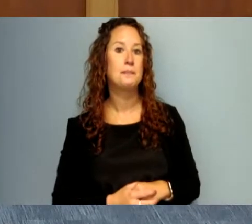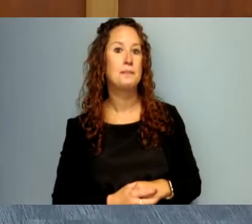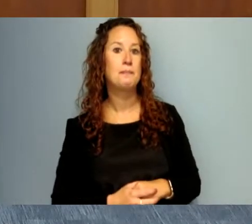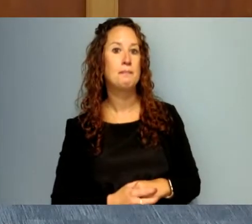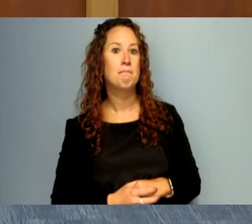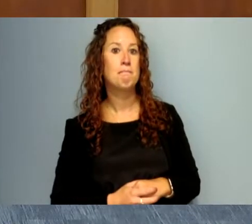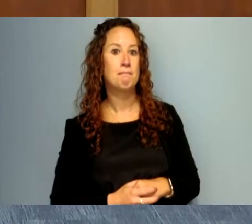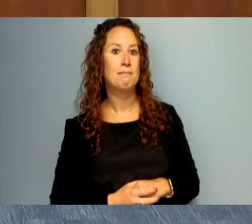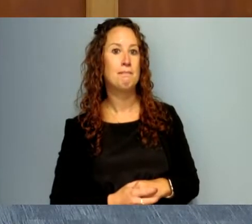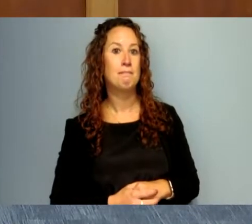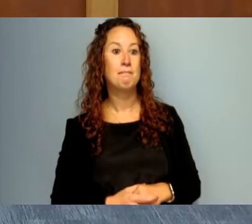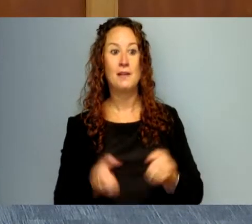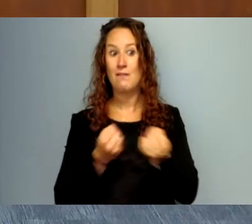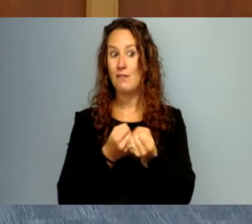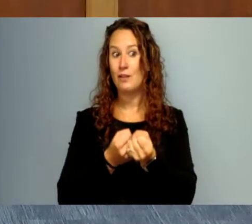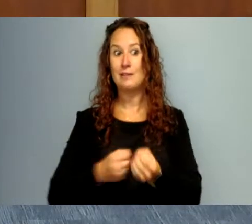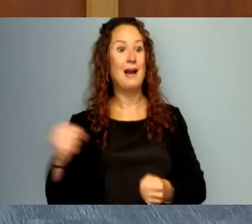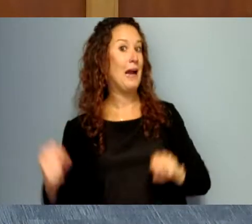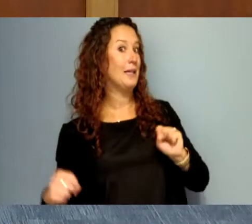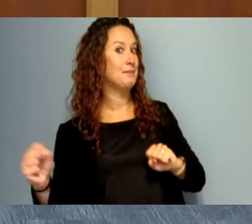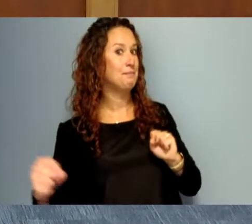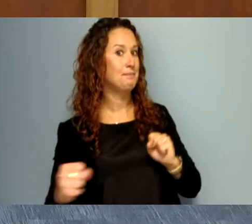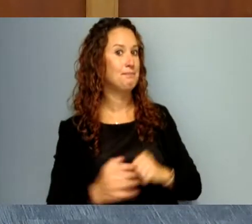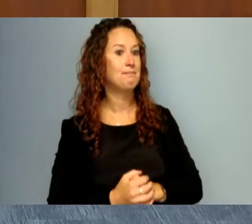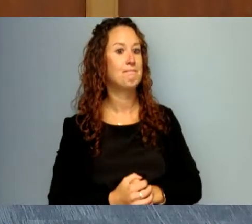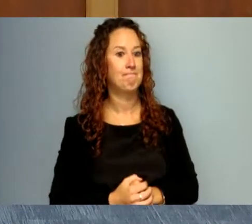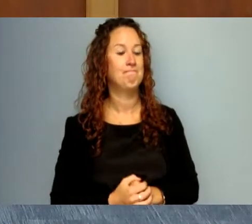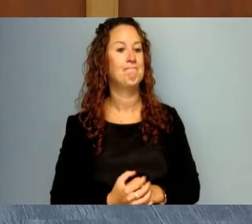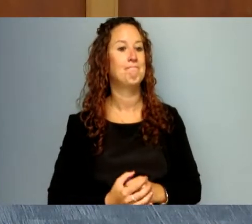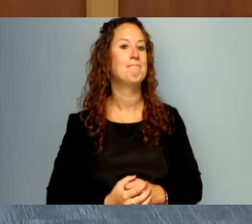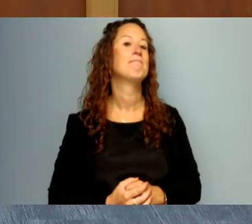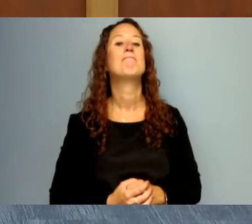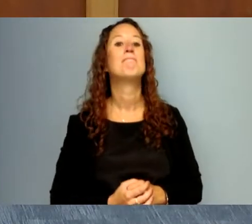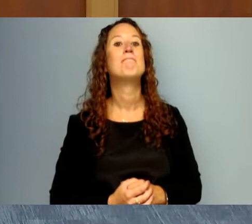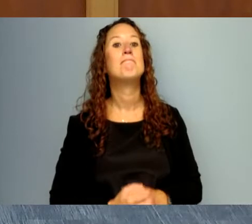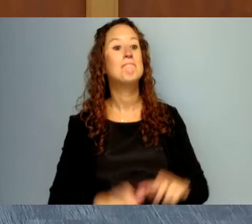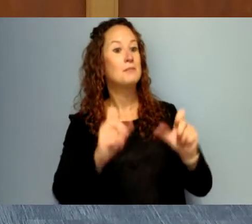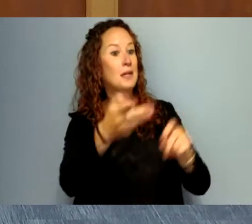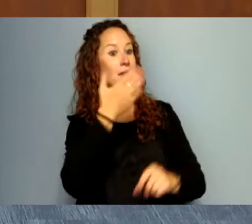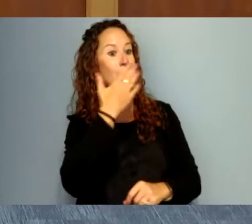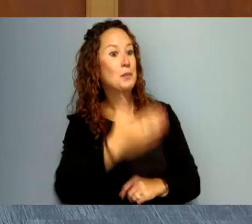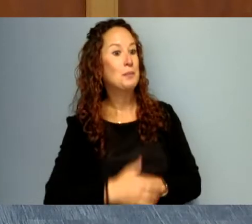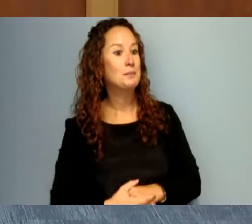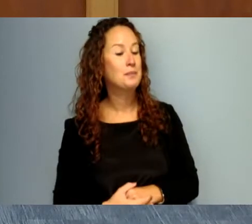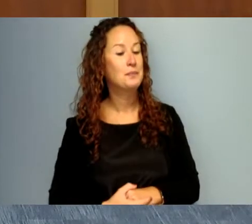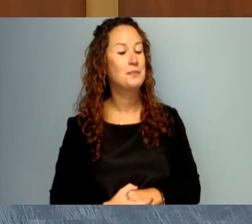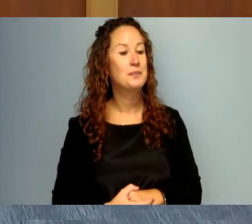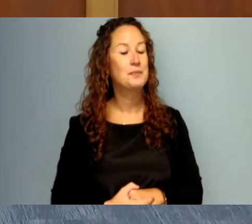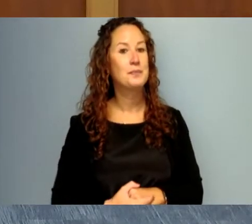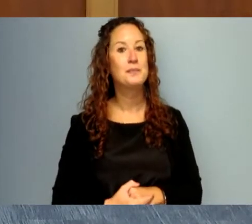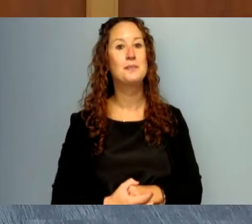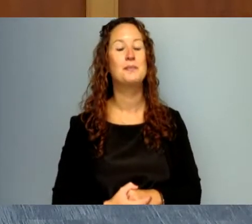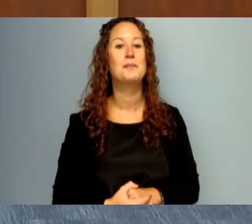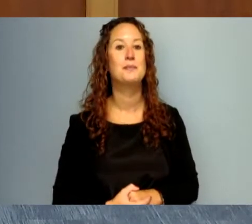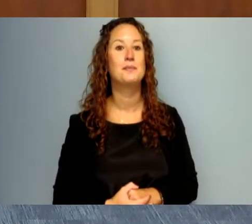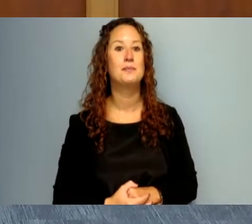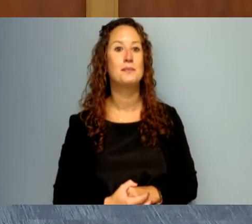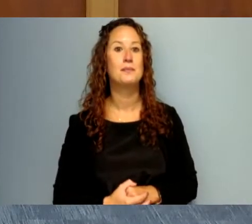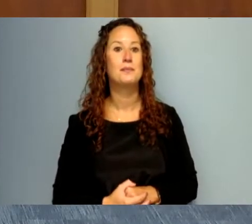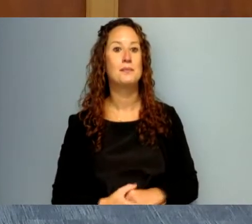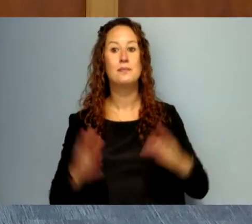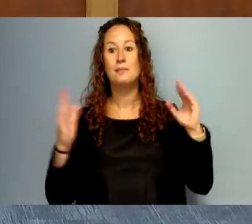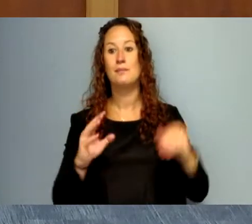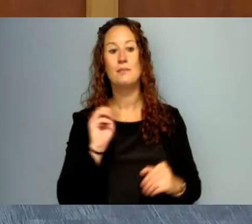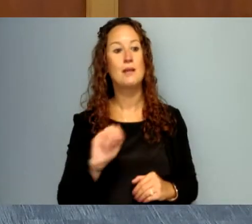Okay. All in favor? Aye. All right. Thank you. Thank you. Okay. Mr.